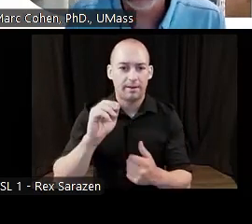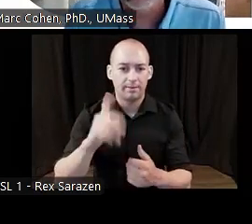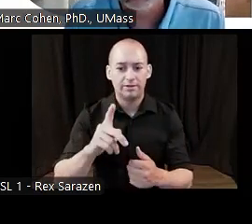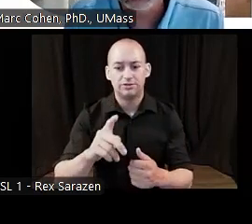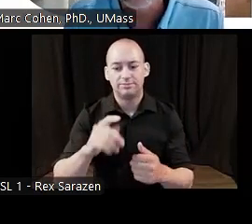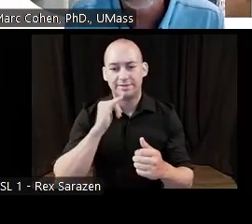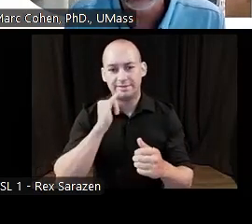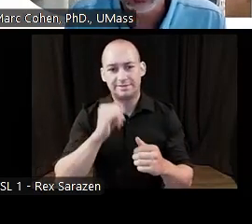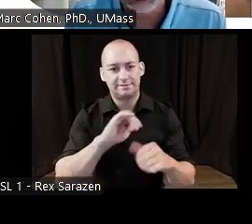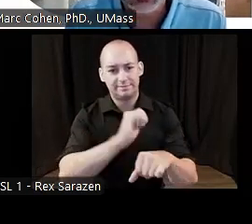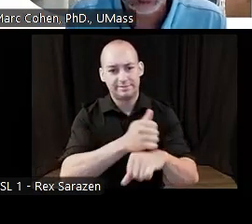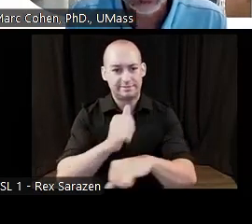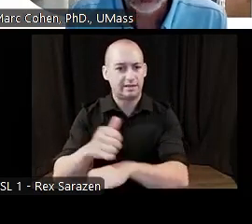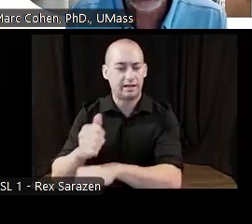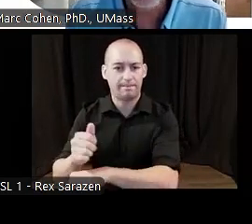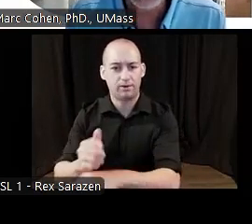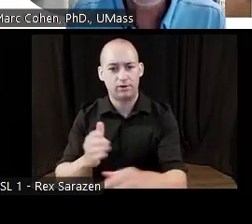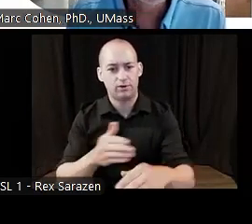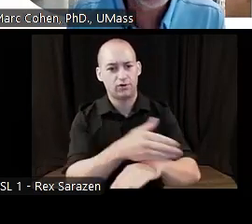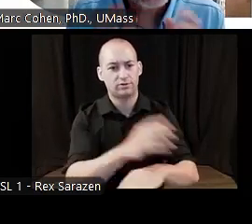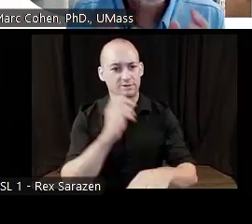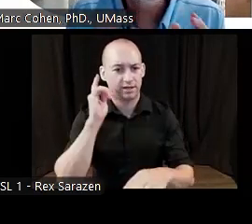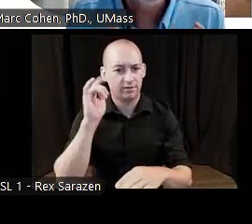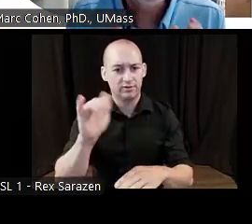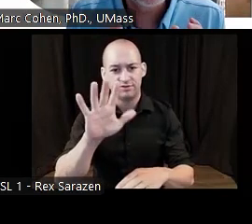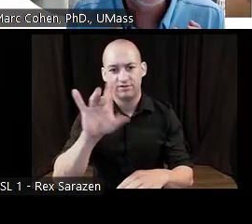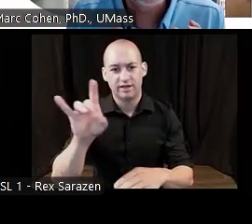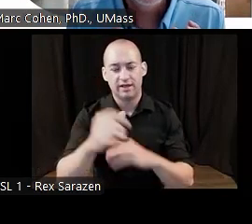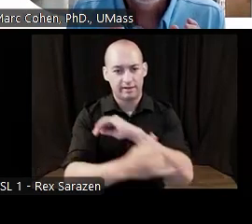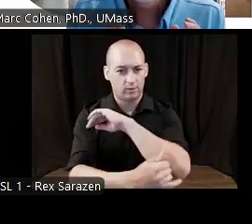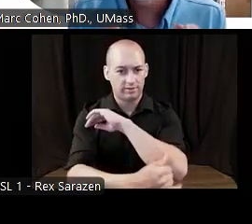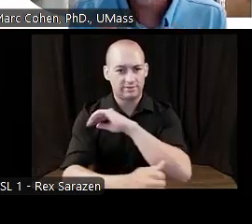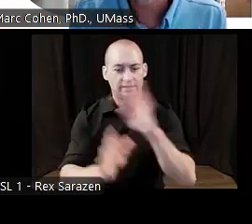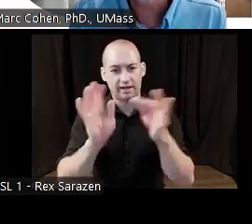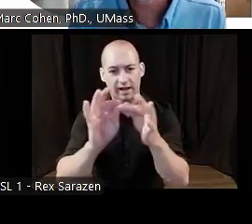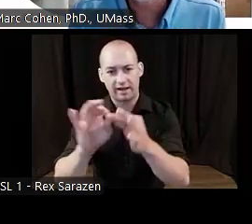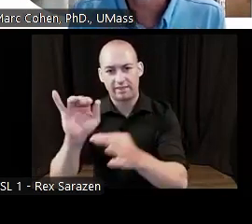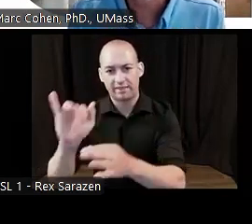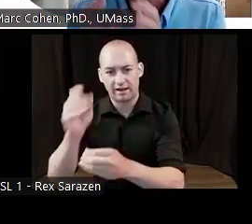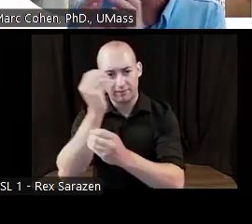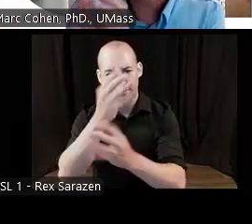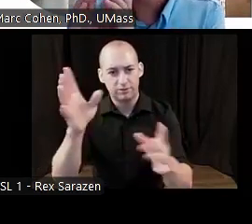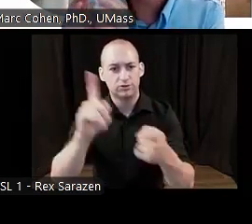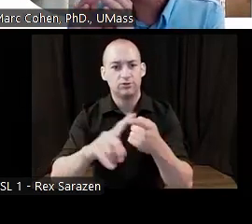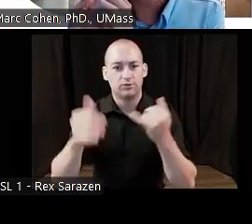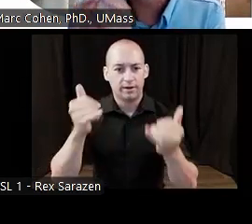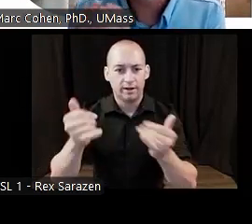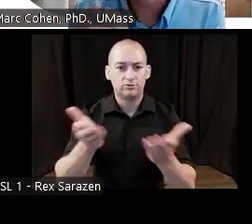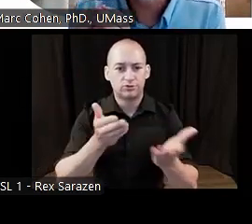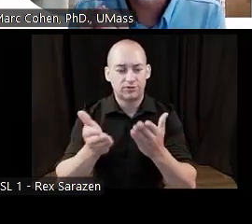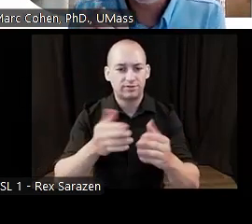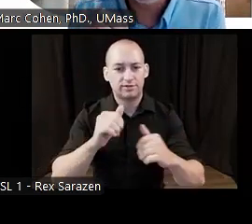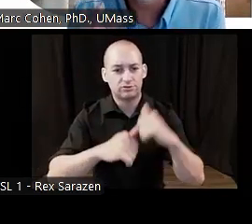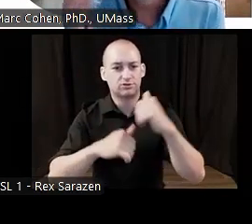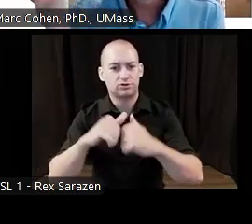across California's 58 counties and try and connect some of that data to the current service infrastructure mapping